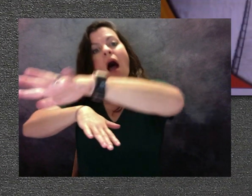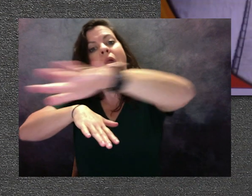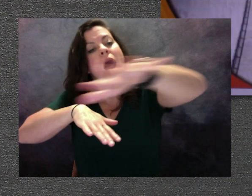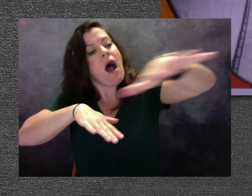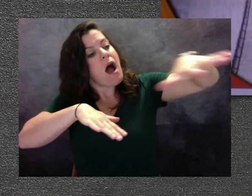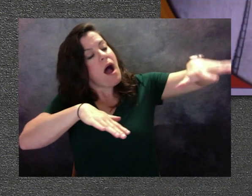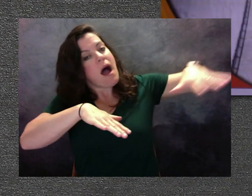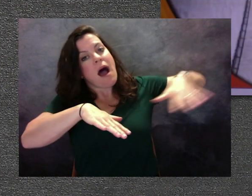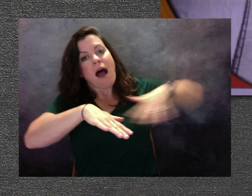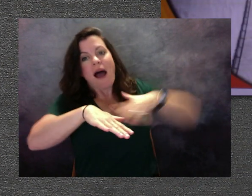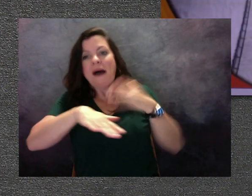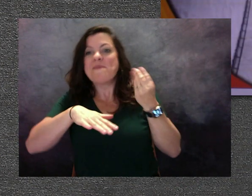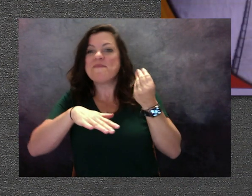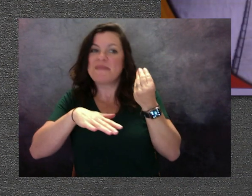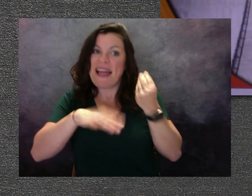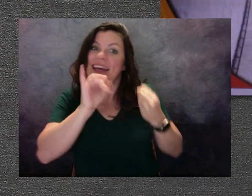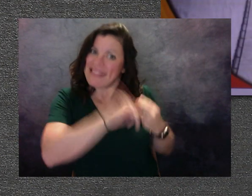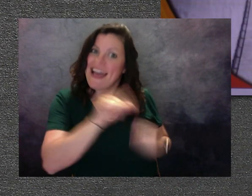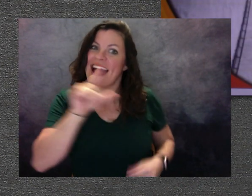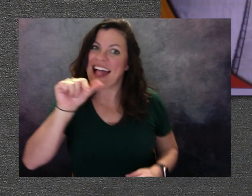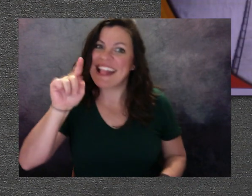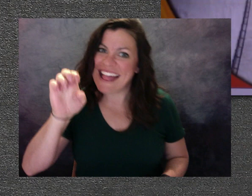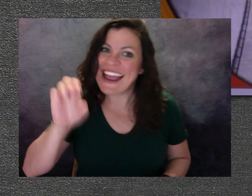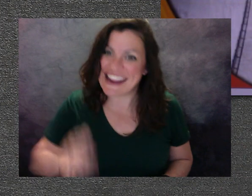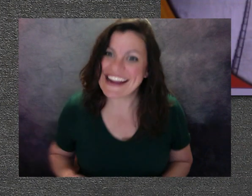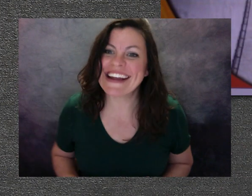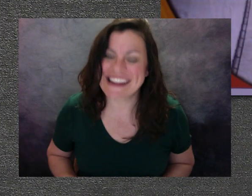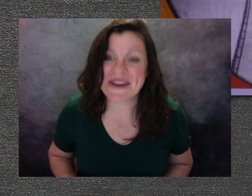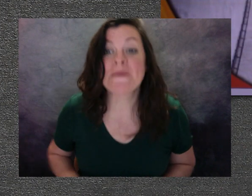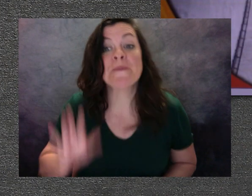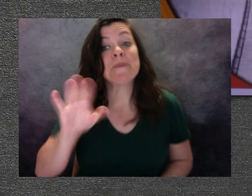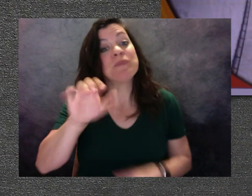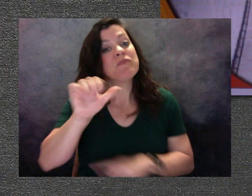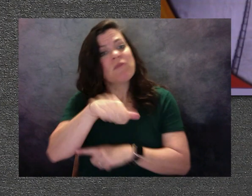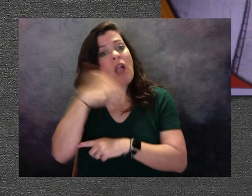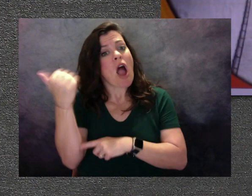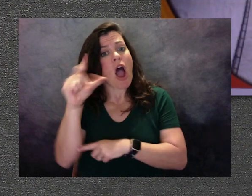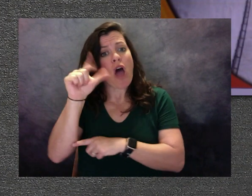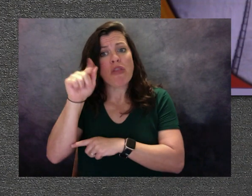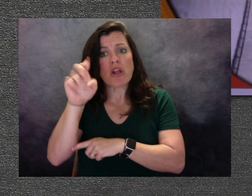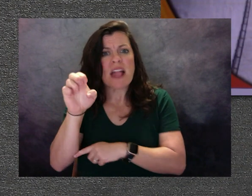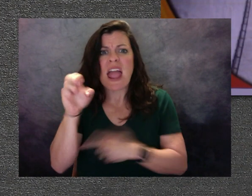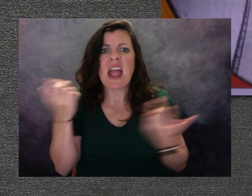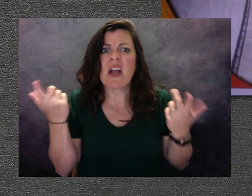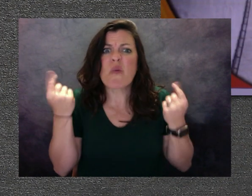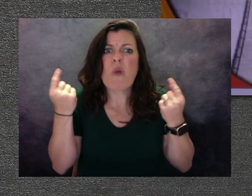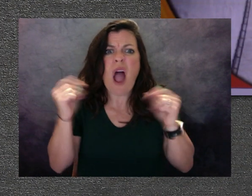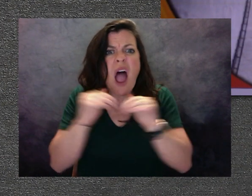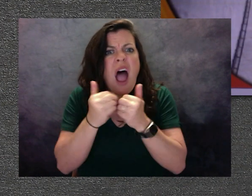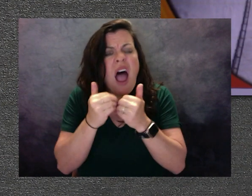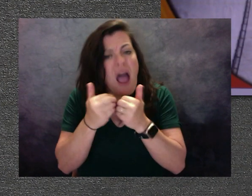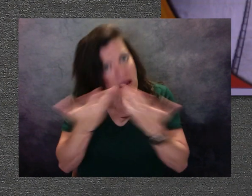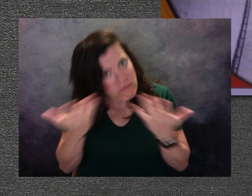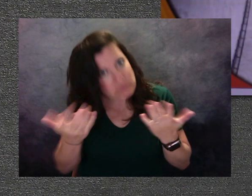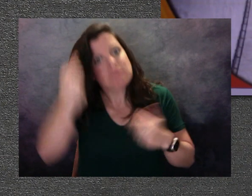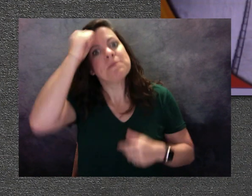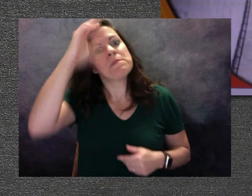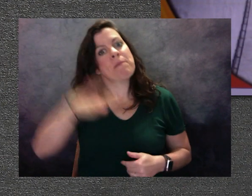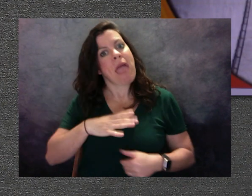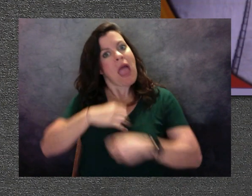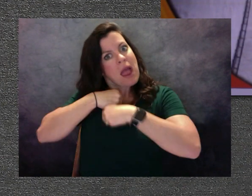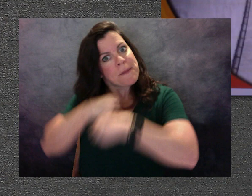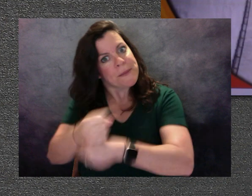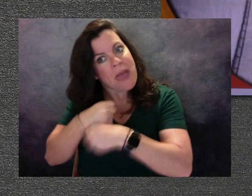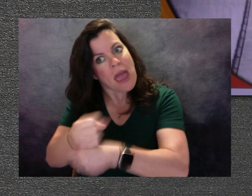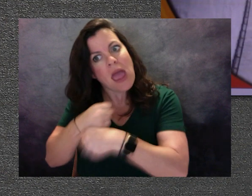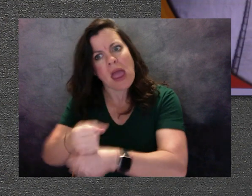Other lakes are man-made. That means that a person made them. People may put a dam across a river.